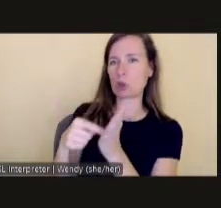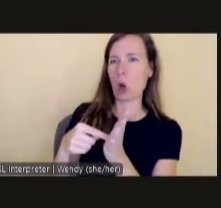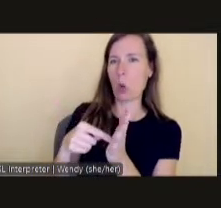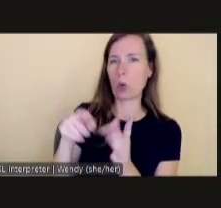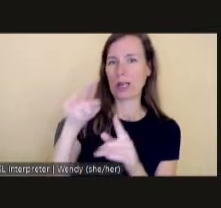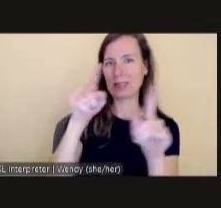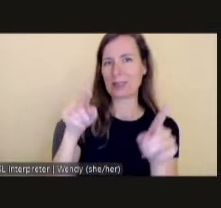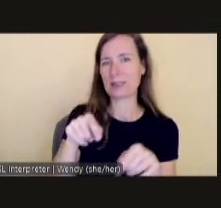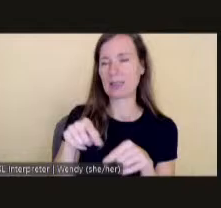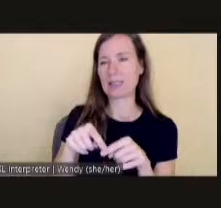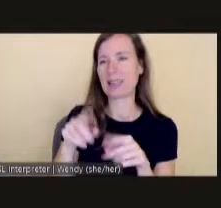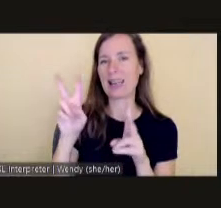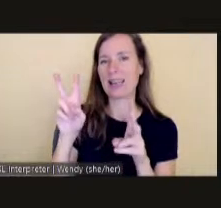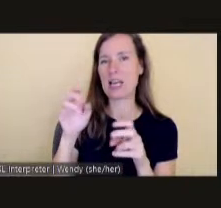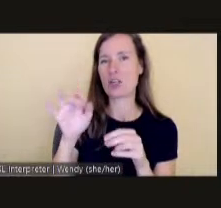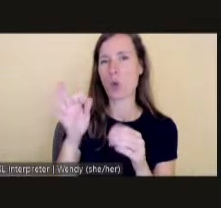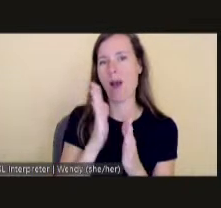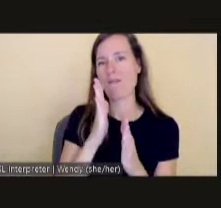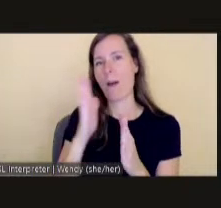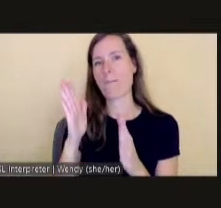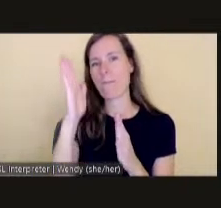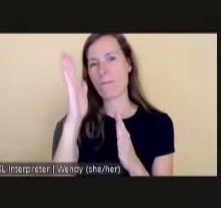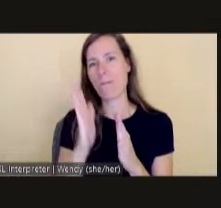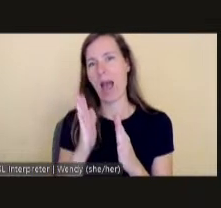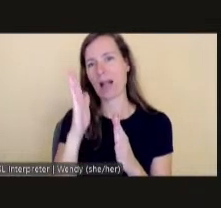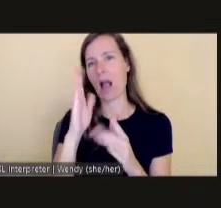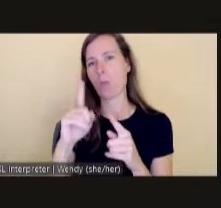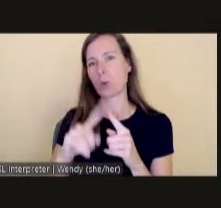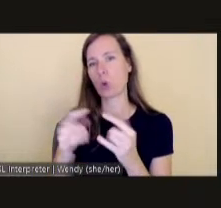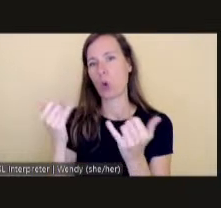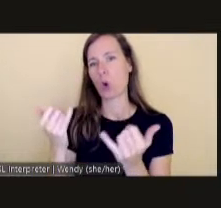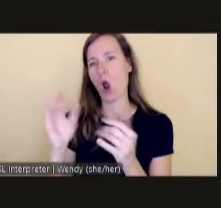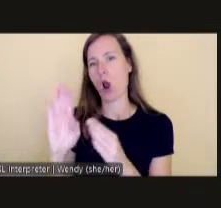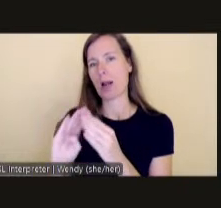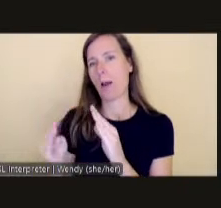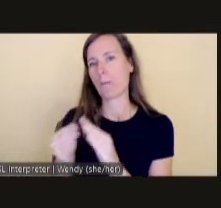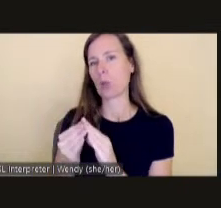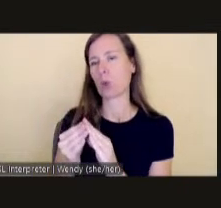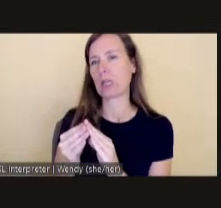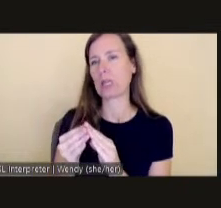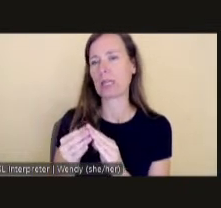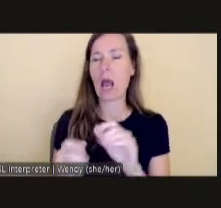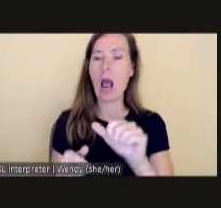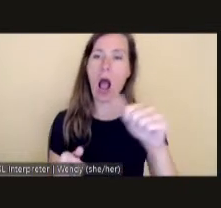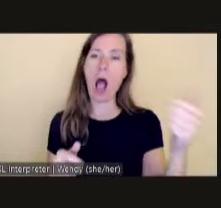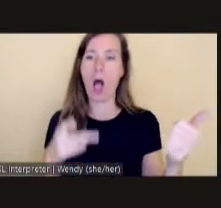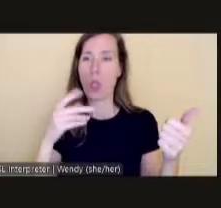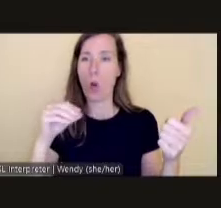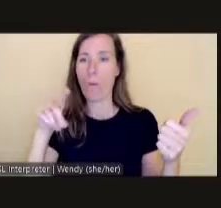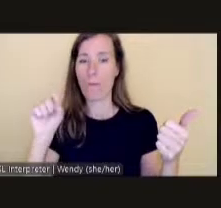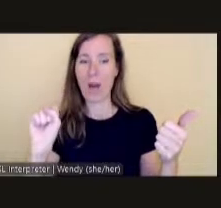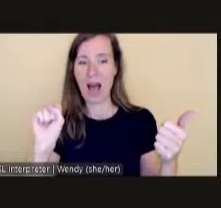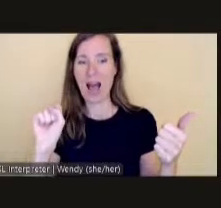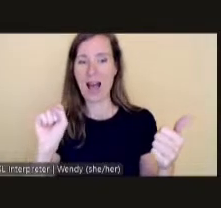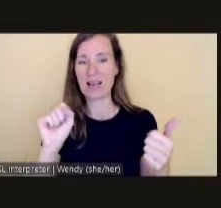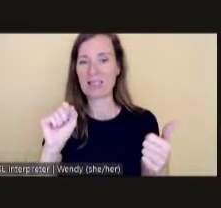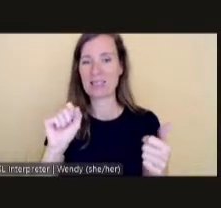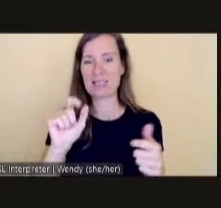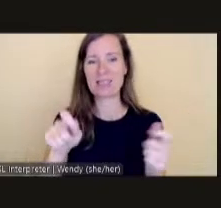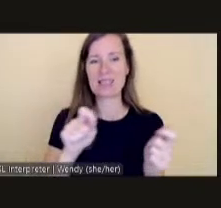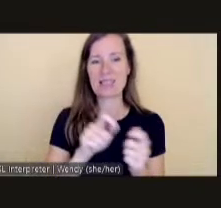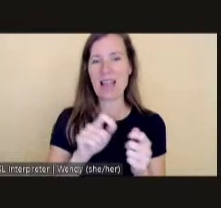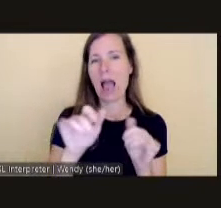up to the existing community. Got it. Right. But some of the other pods have the exact same treatment. There may be a little more flexibility in